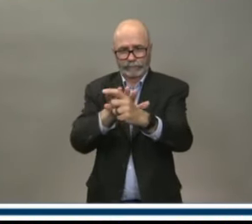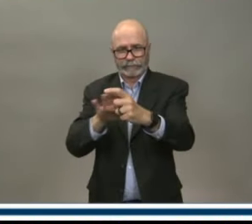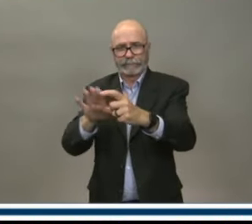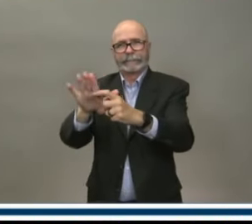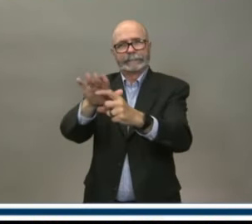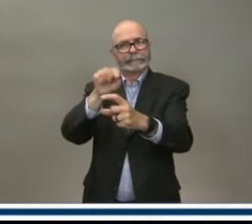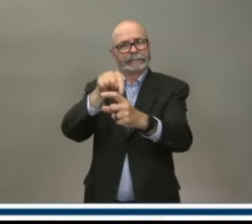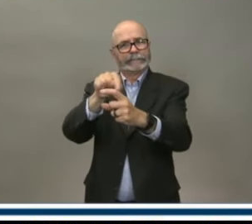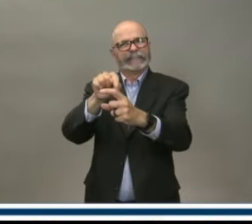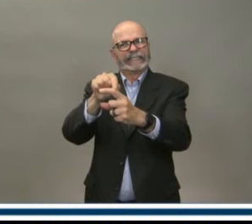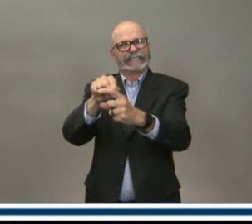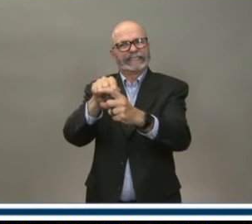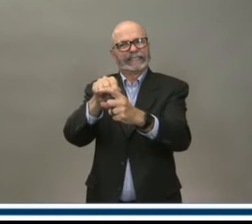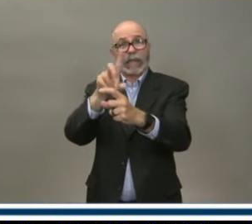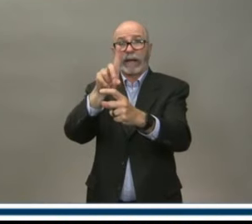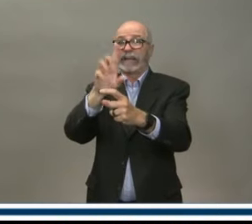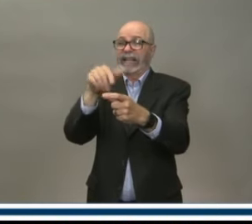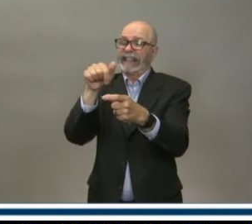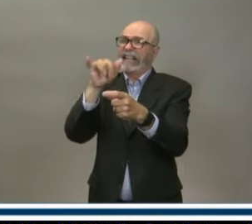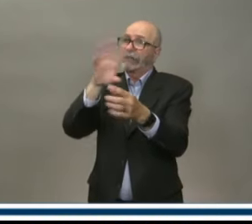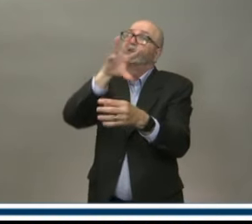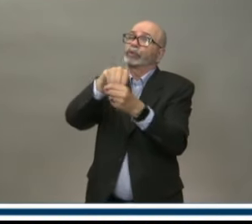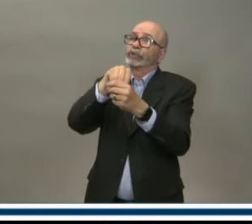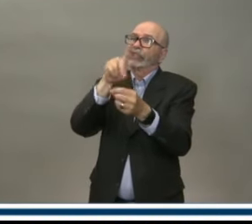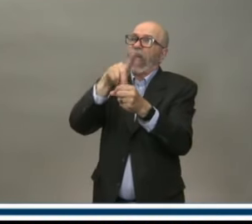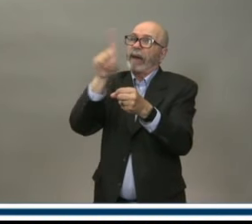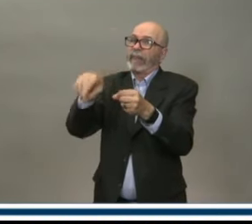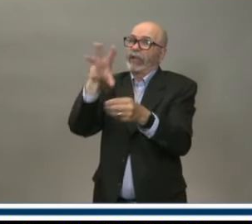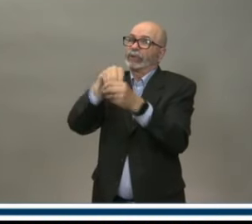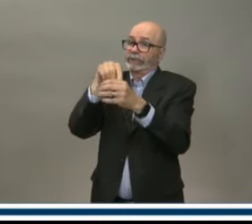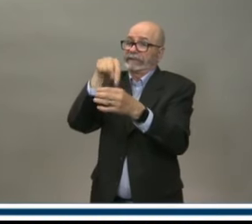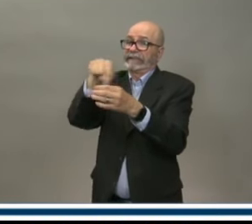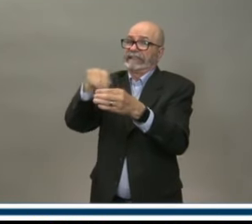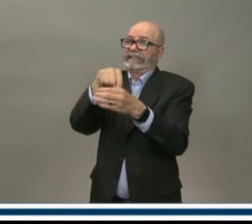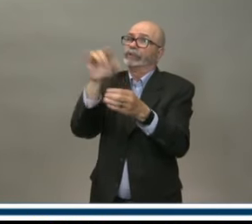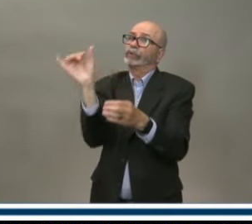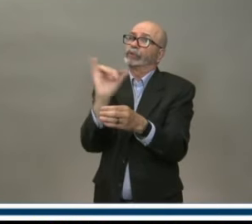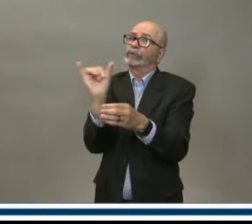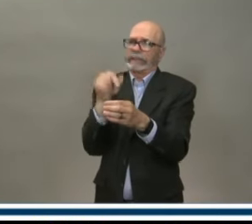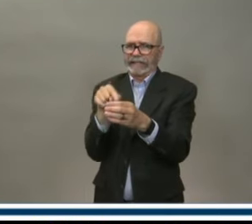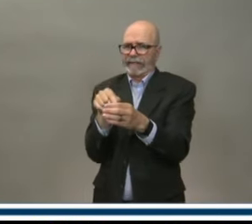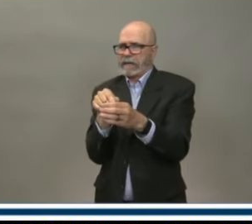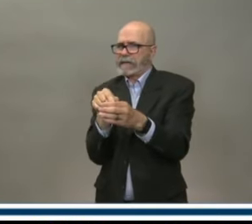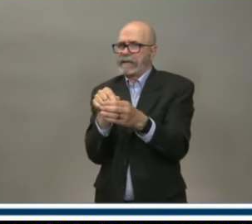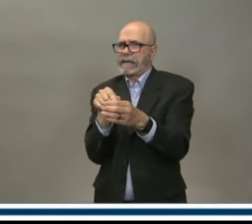harbour. But that appears to be decreasing. But that's very early on.